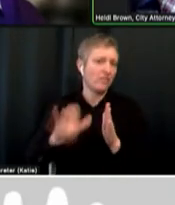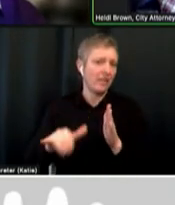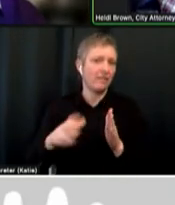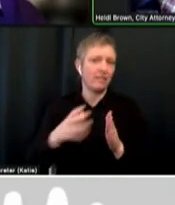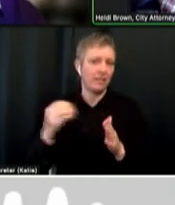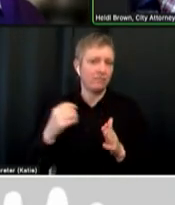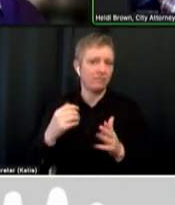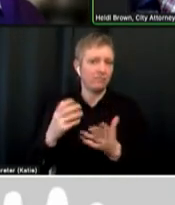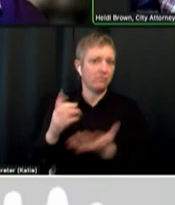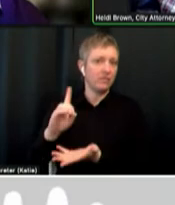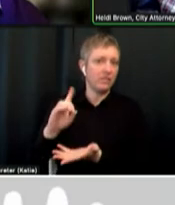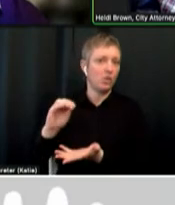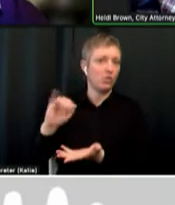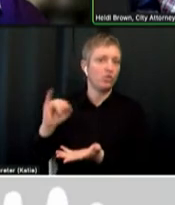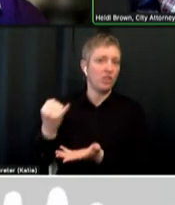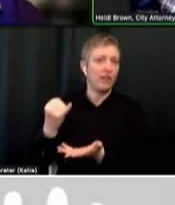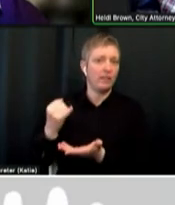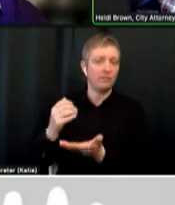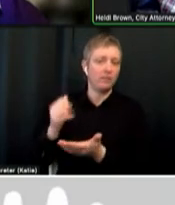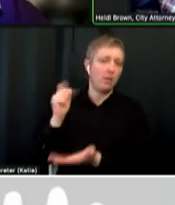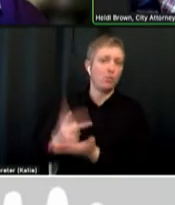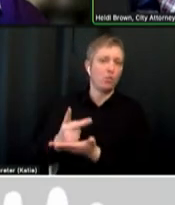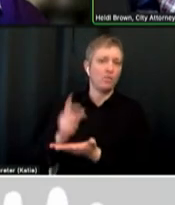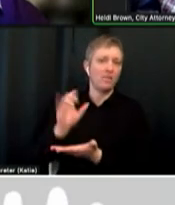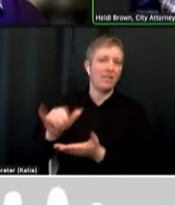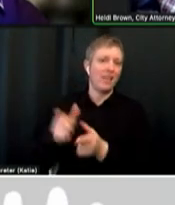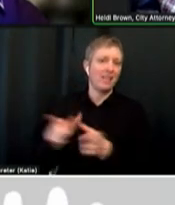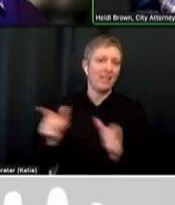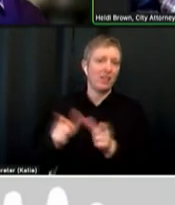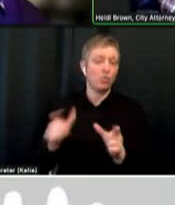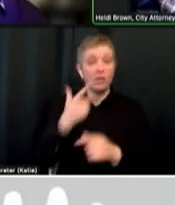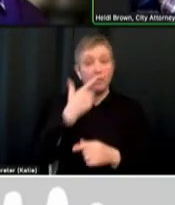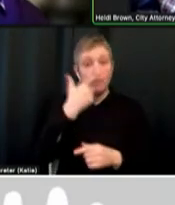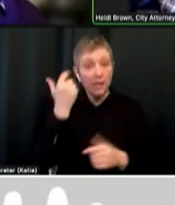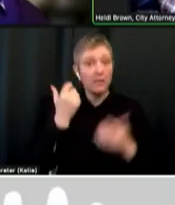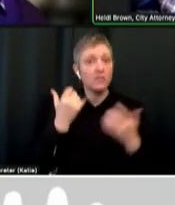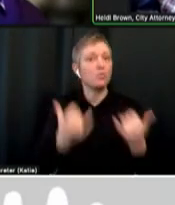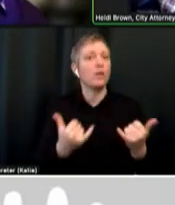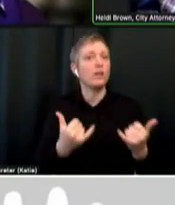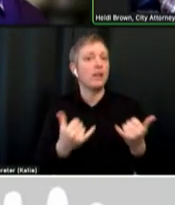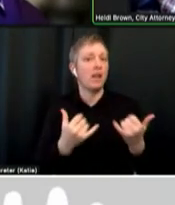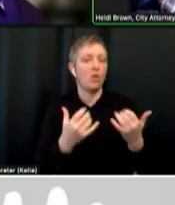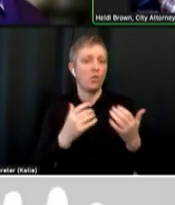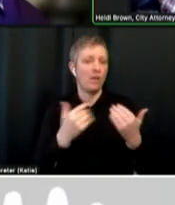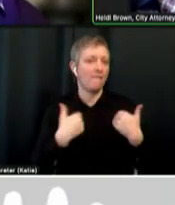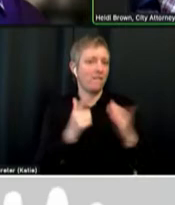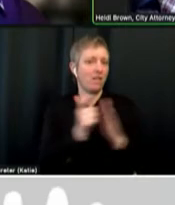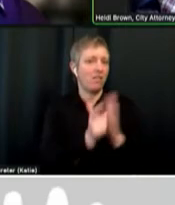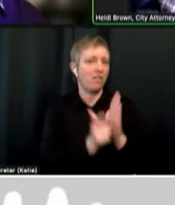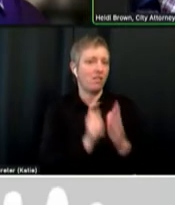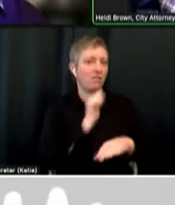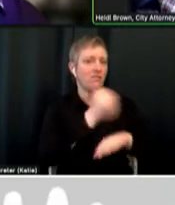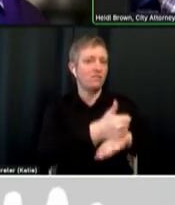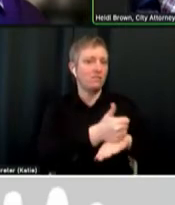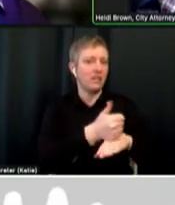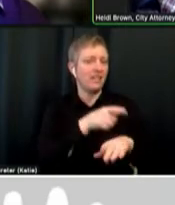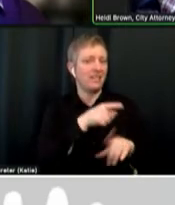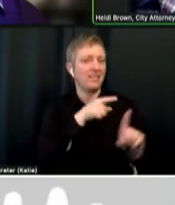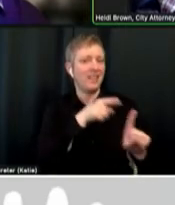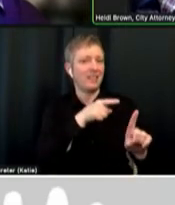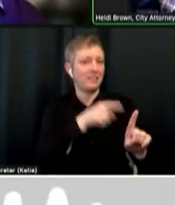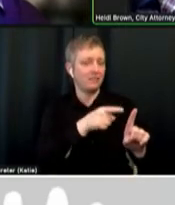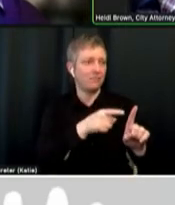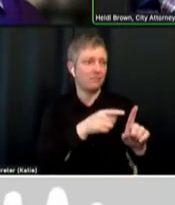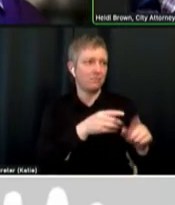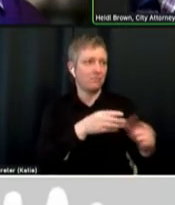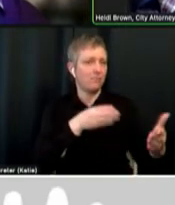approved that language. And that's because there is currently a law that prohibits police